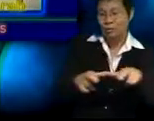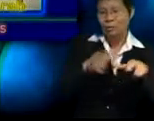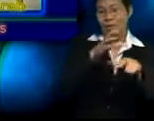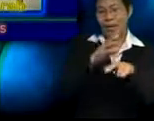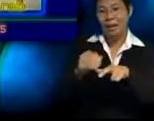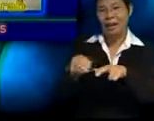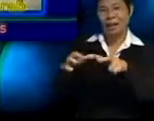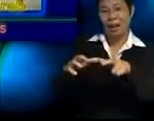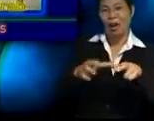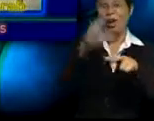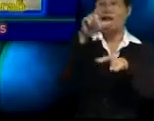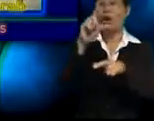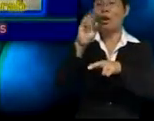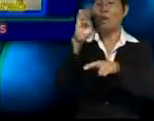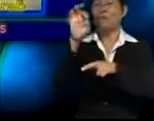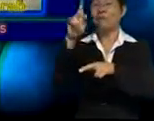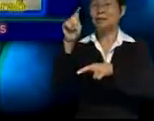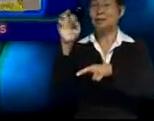crab.